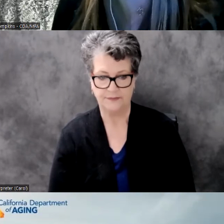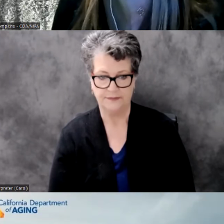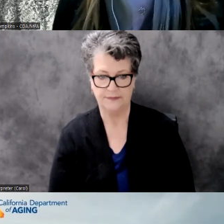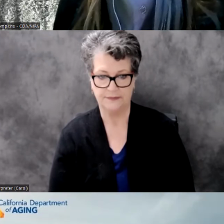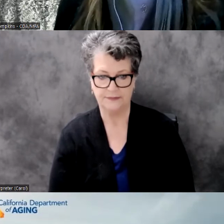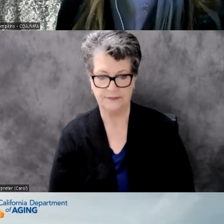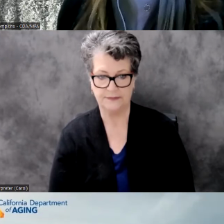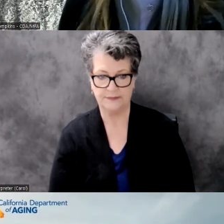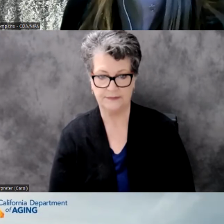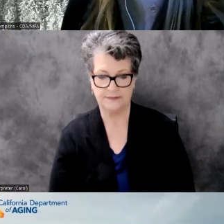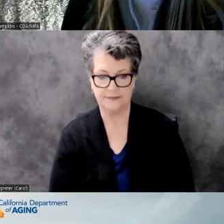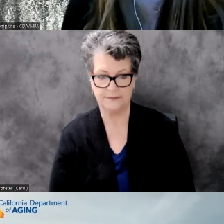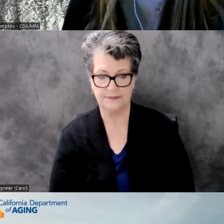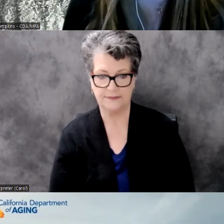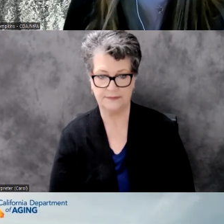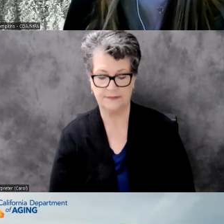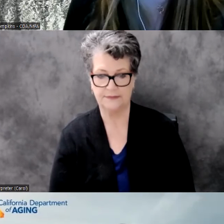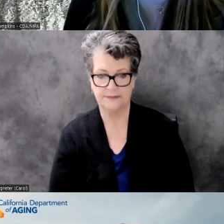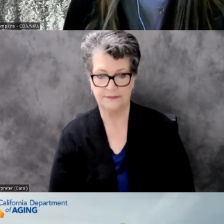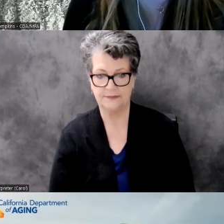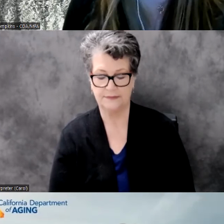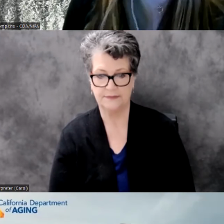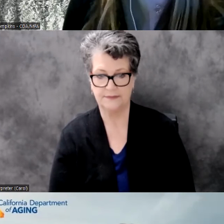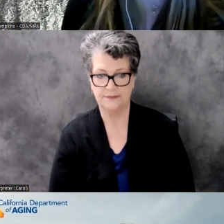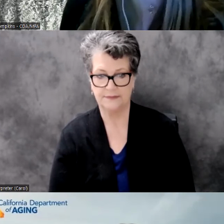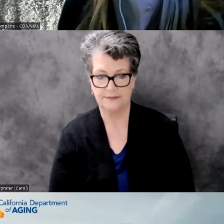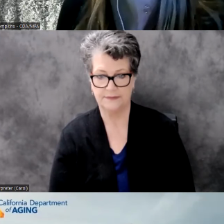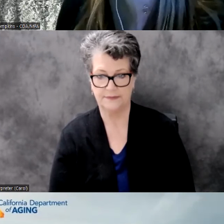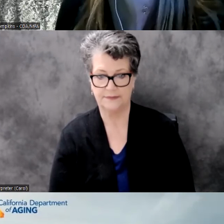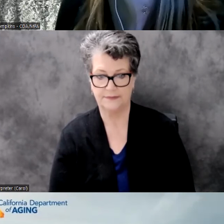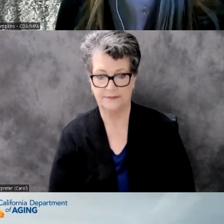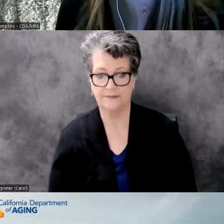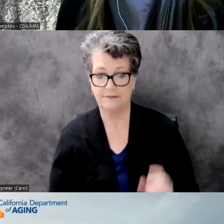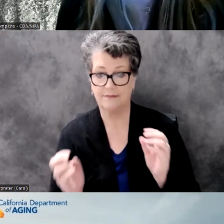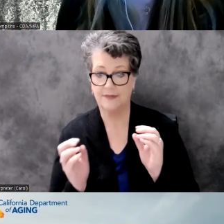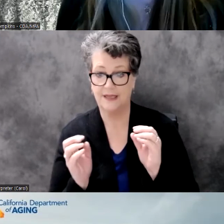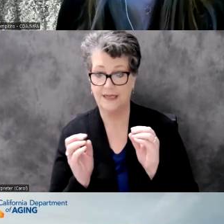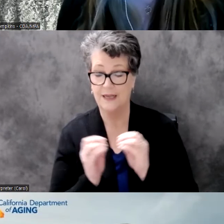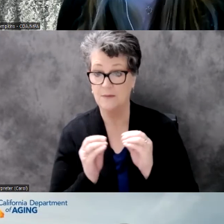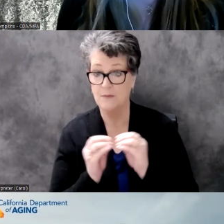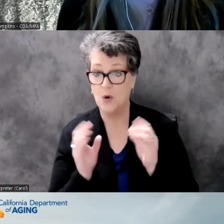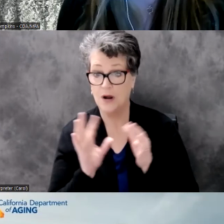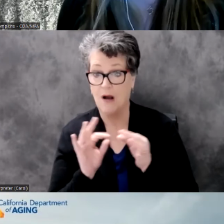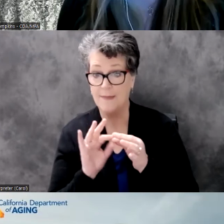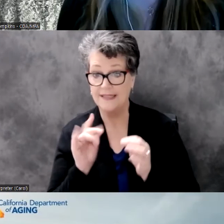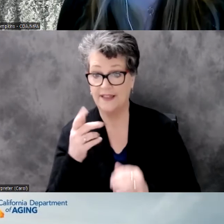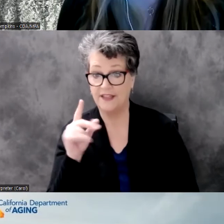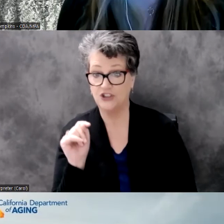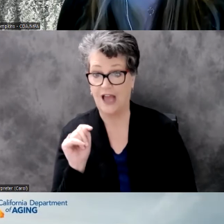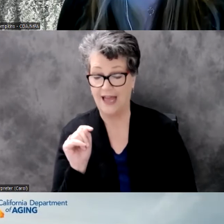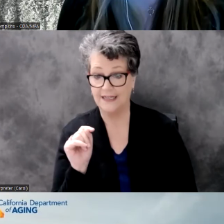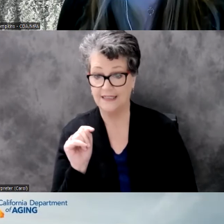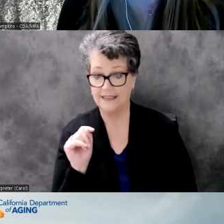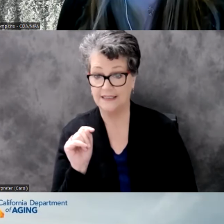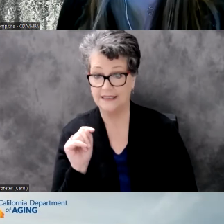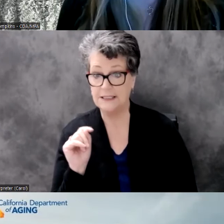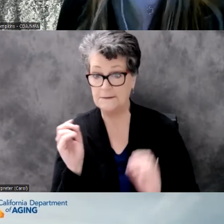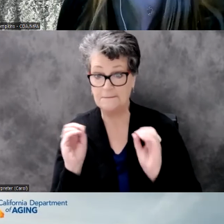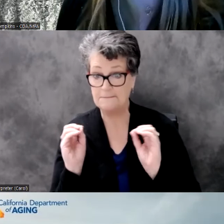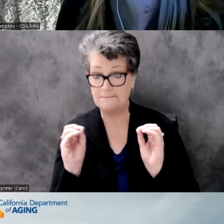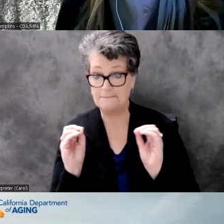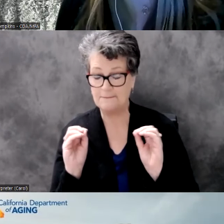All right. I see some more comments in our chat, but I think we can go